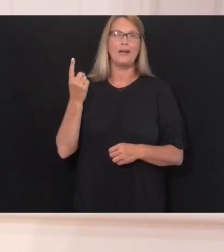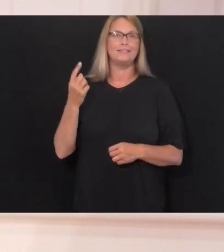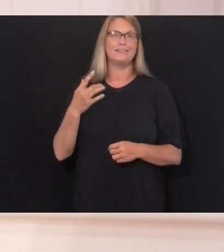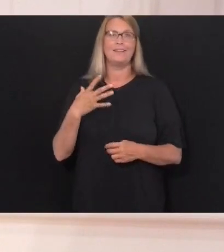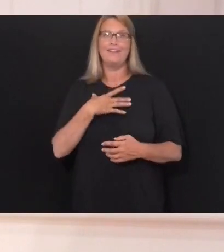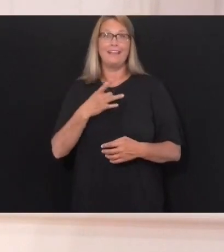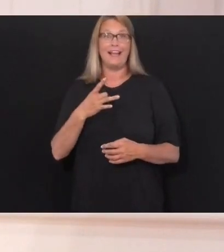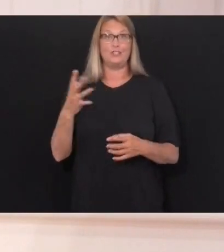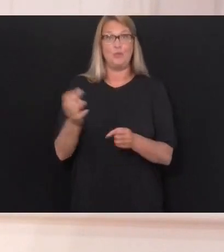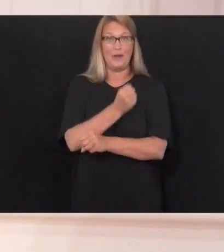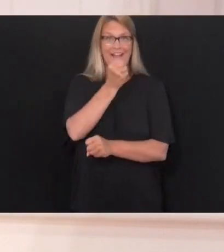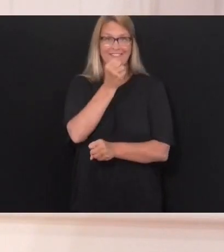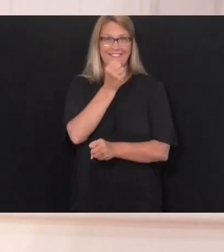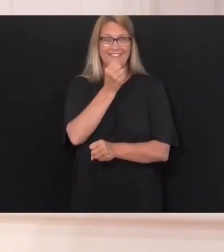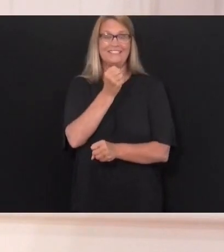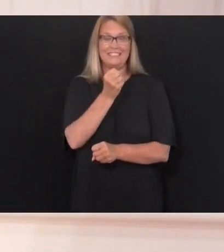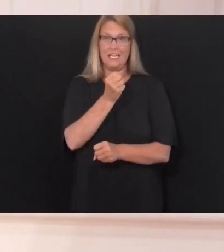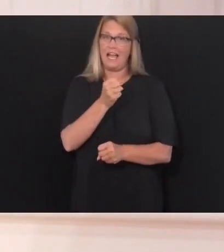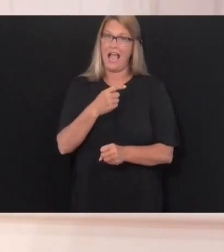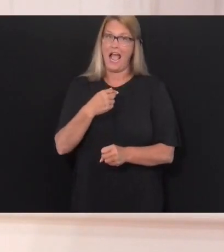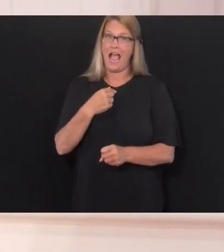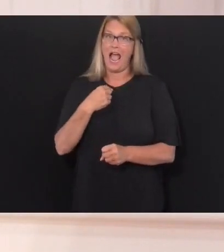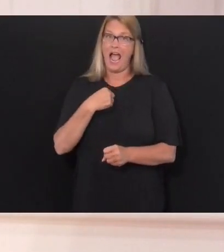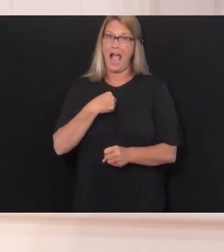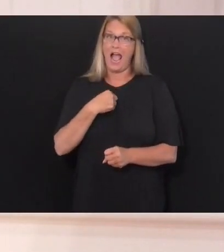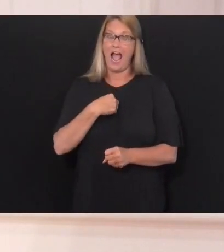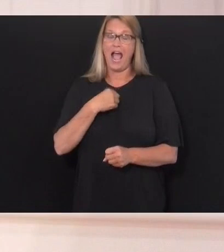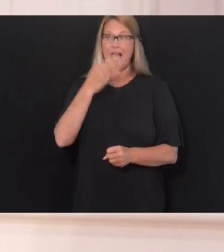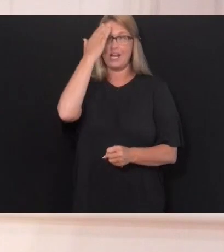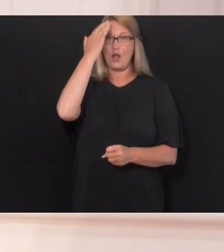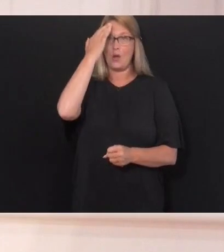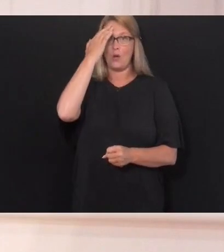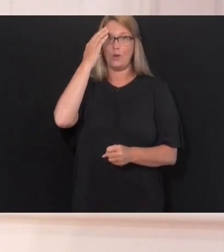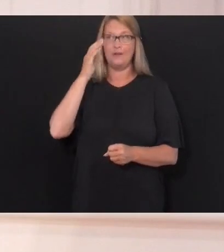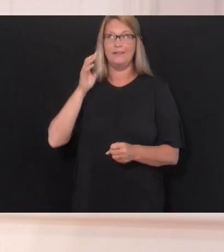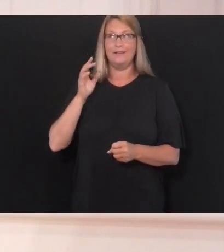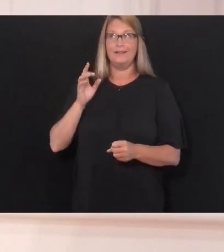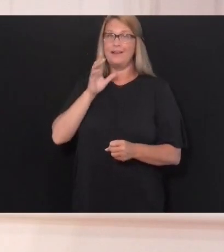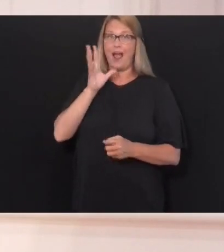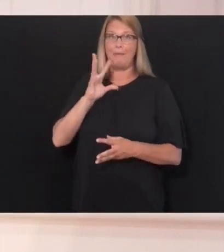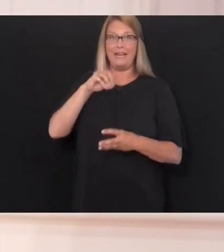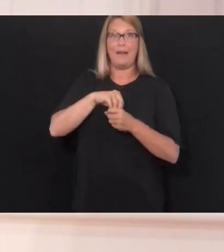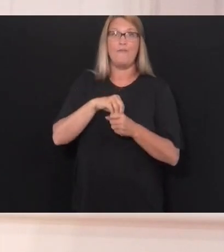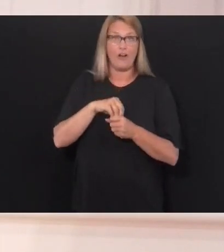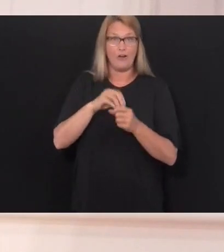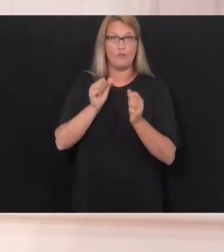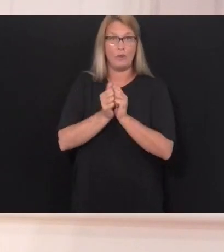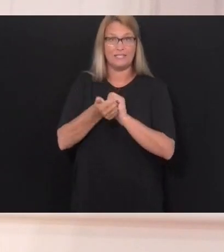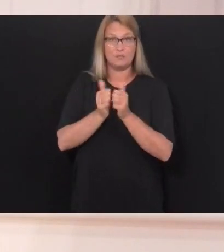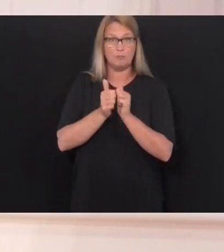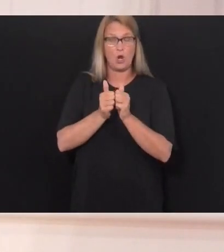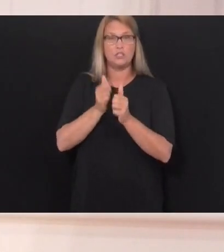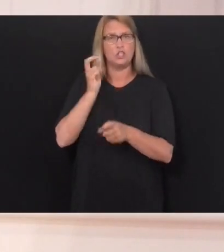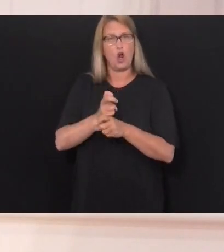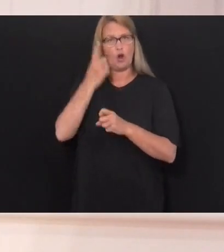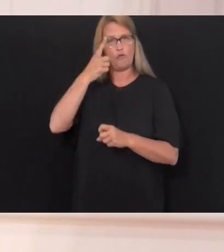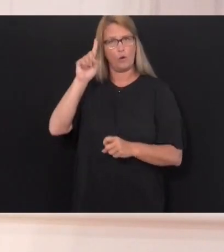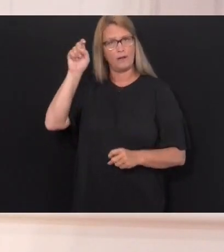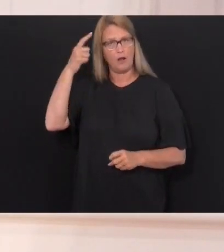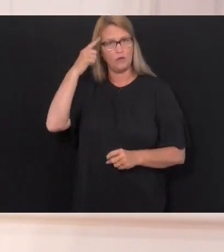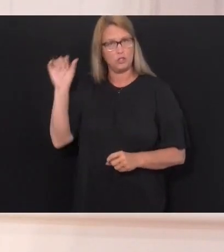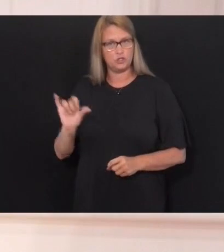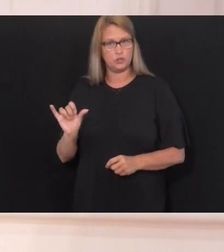around in Harrison. I salute our National Guard and all those that are, really working this really hard, DHHR and everything, to get back to Harrison